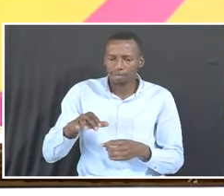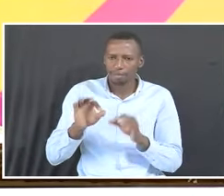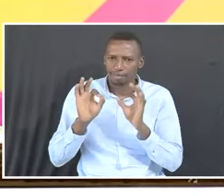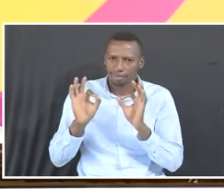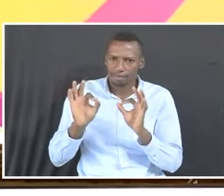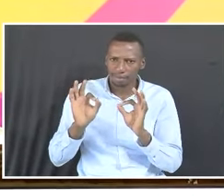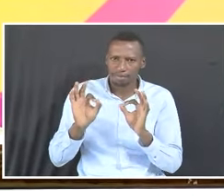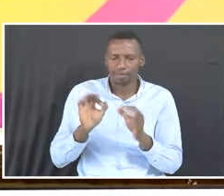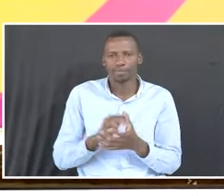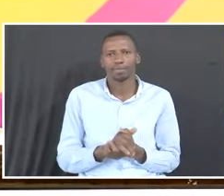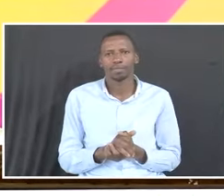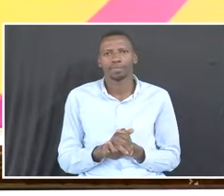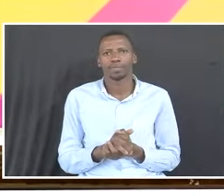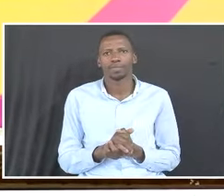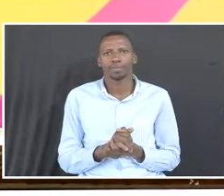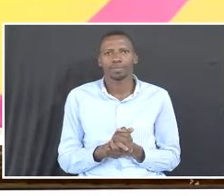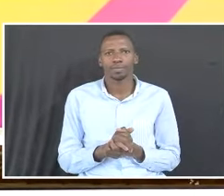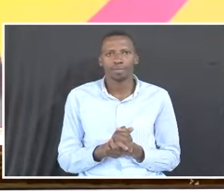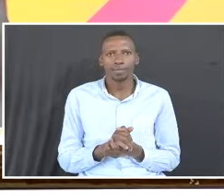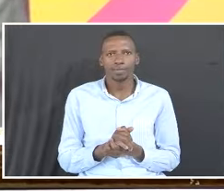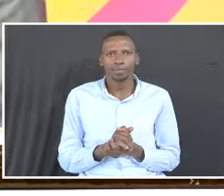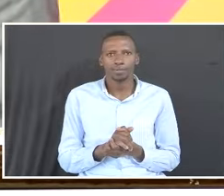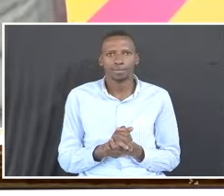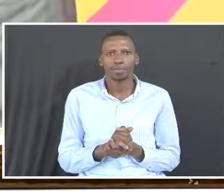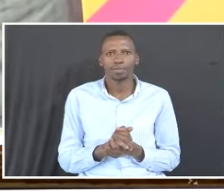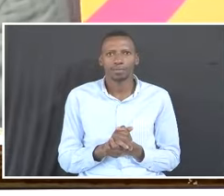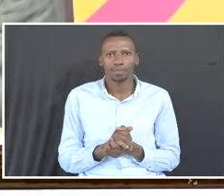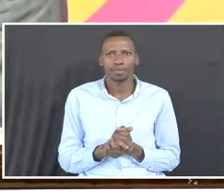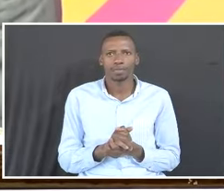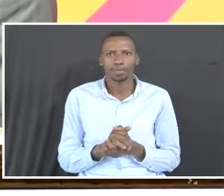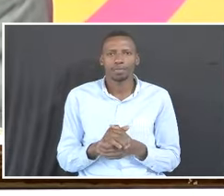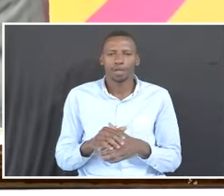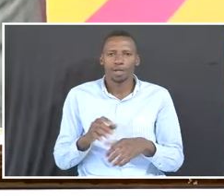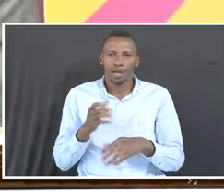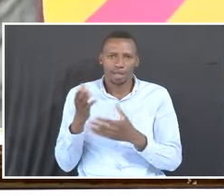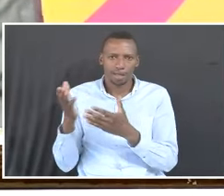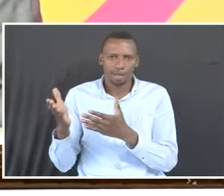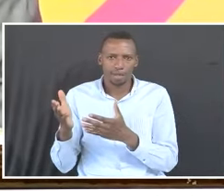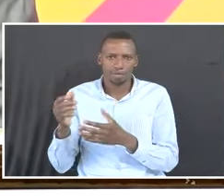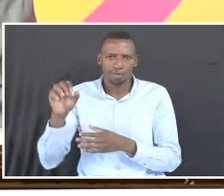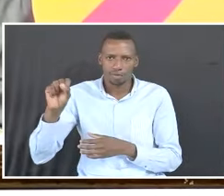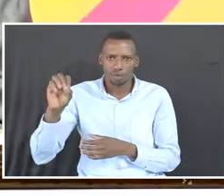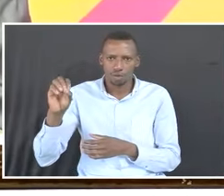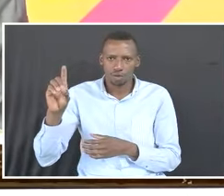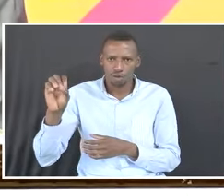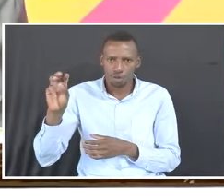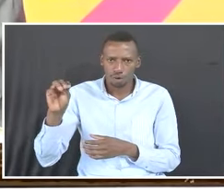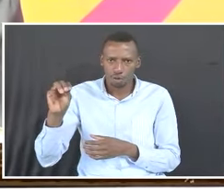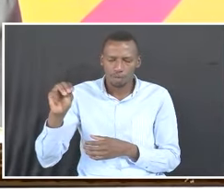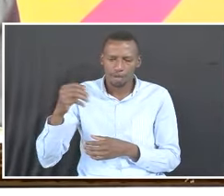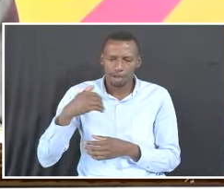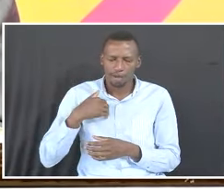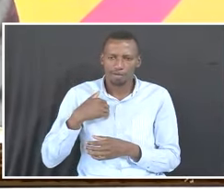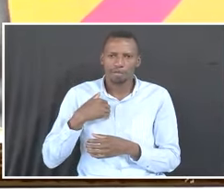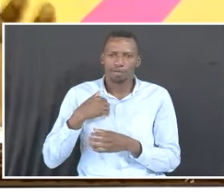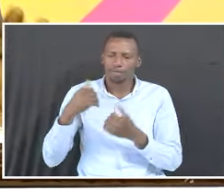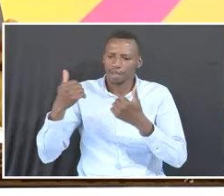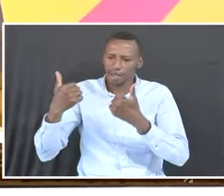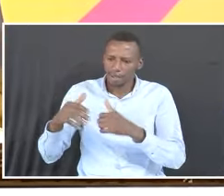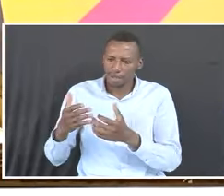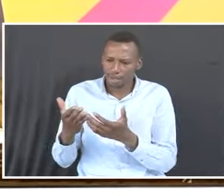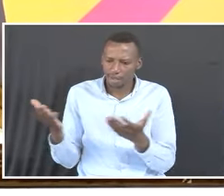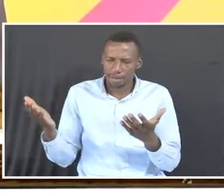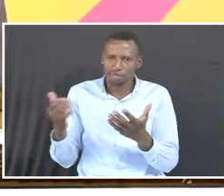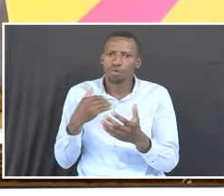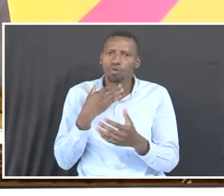marts of trade. With little thought of labor, every want of life could be